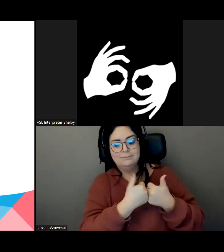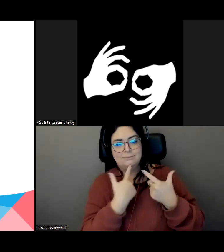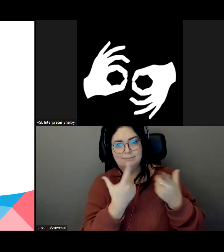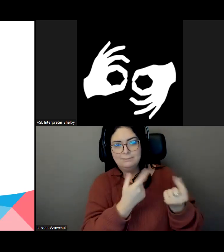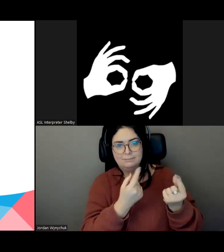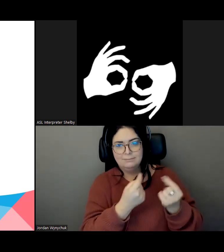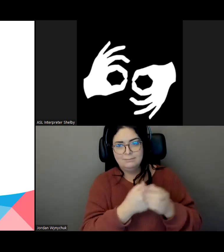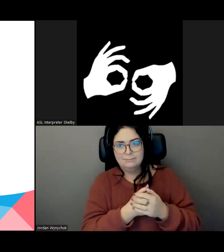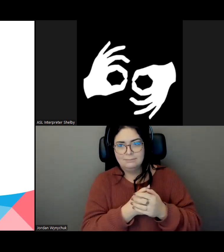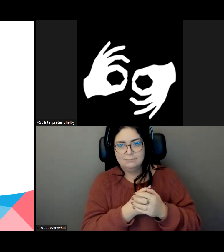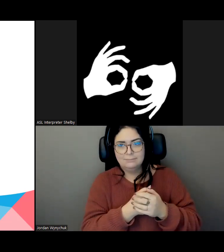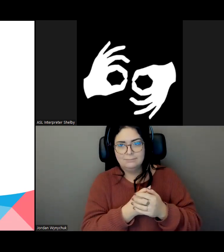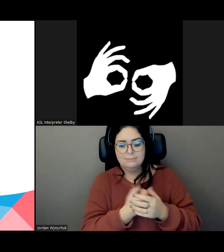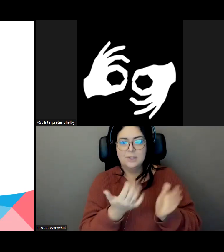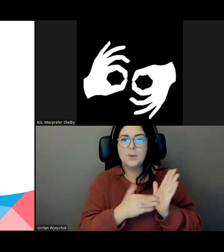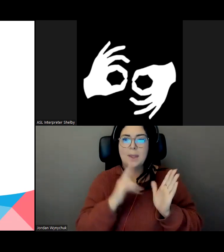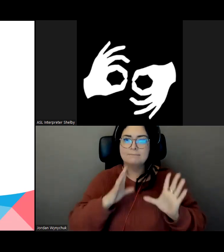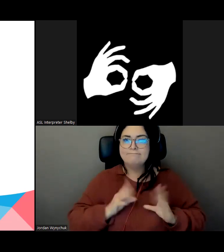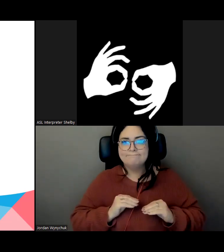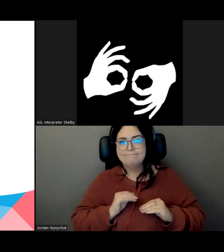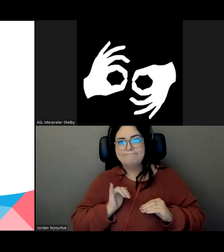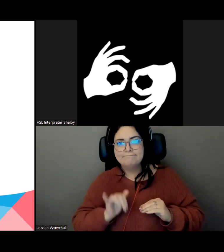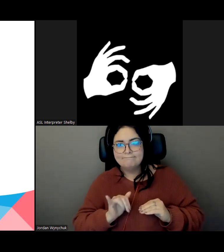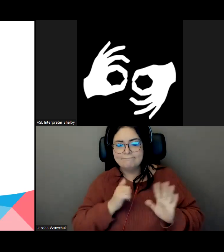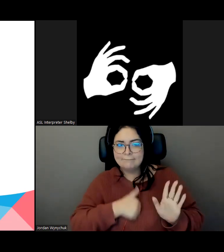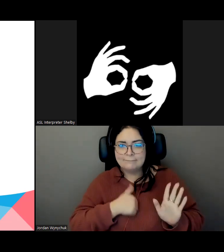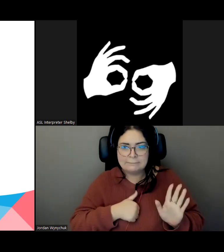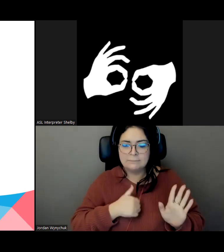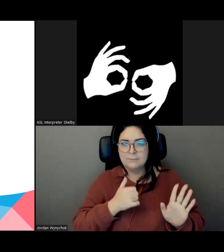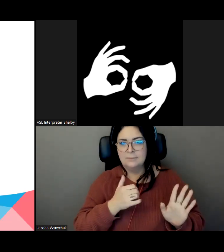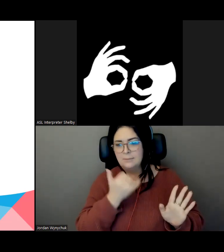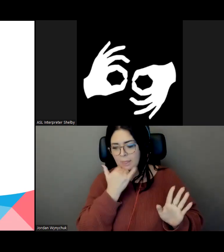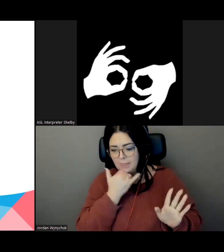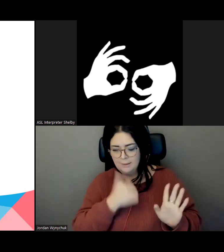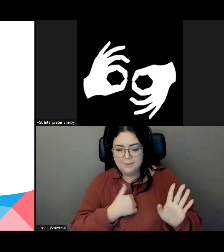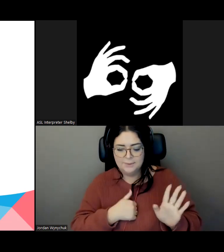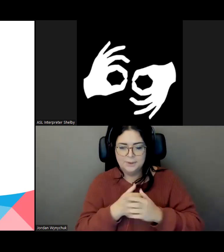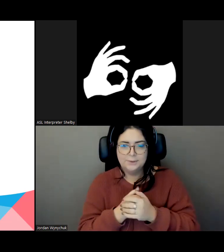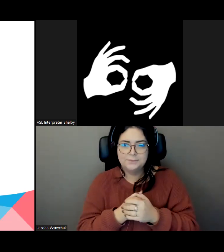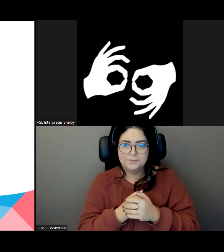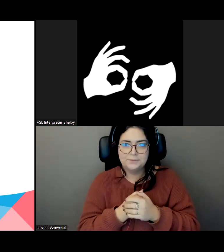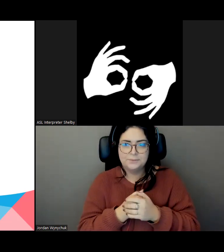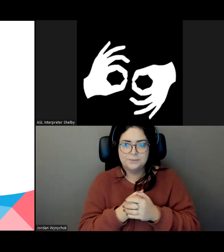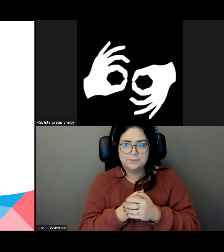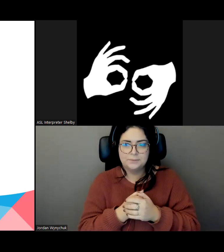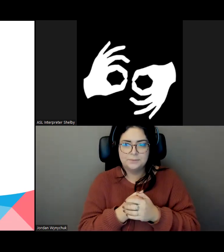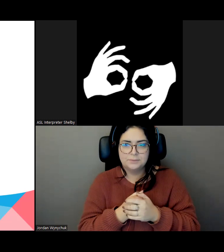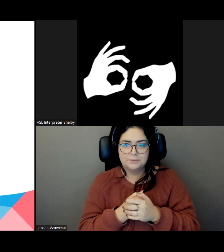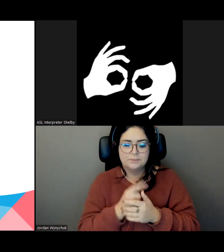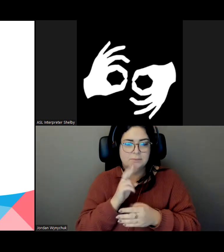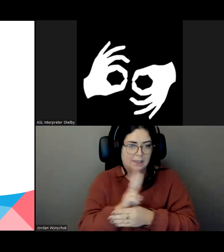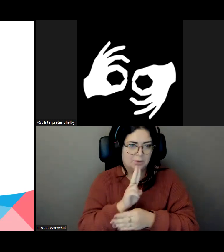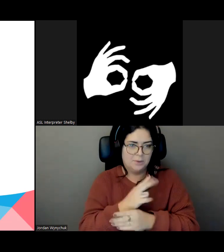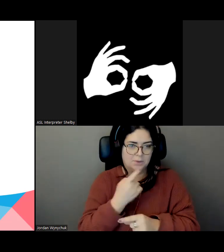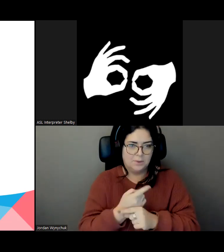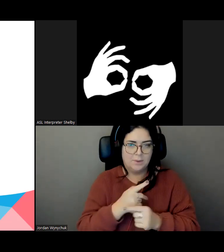long as you own your mistake and you're willing to say, I made a mistake, I apologize, I'm going to use your correct pronouns from